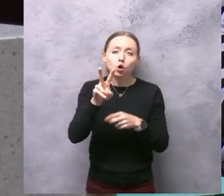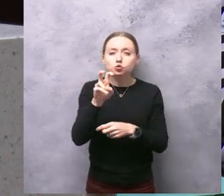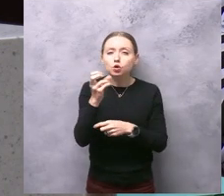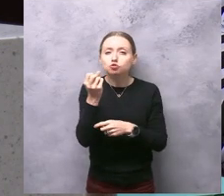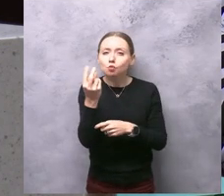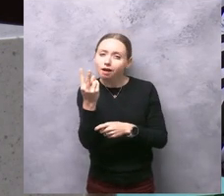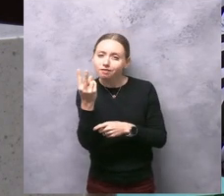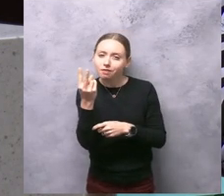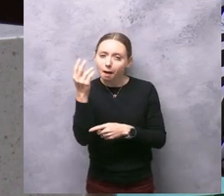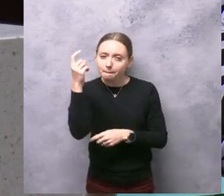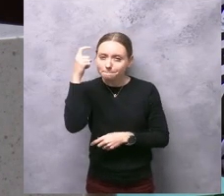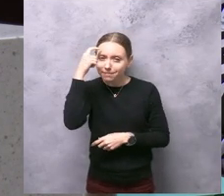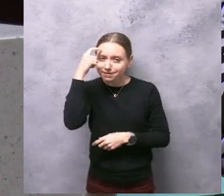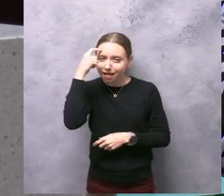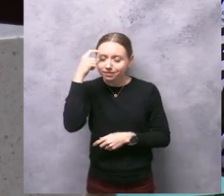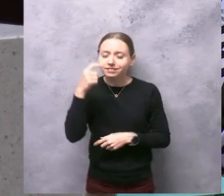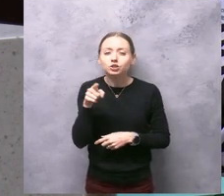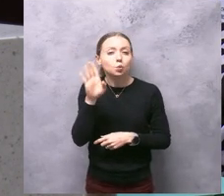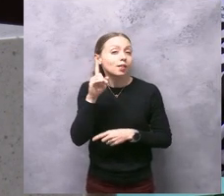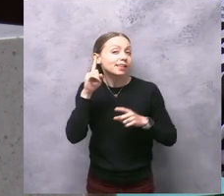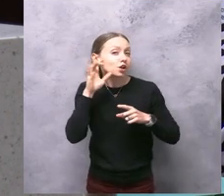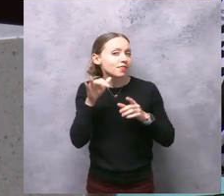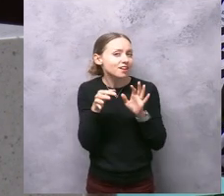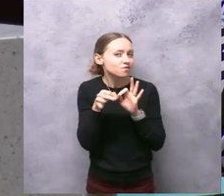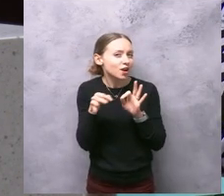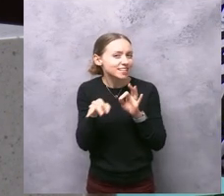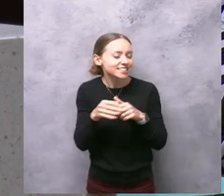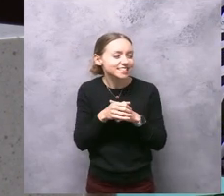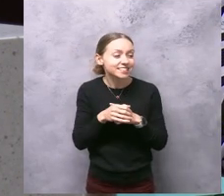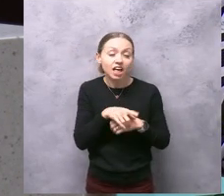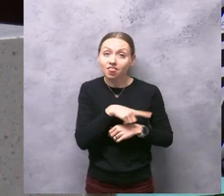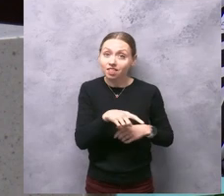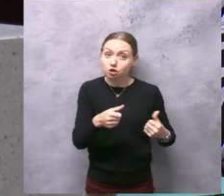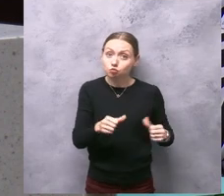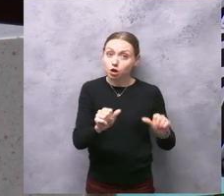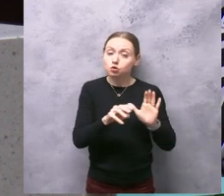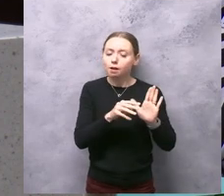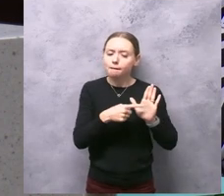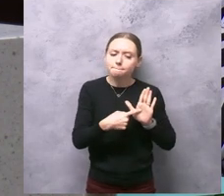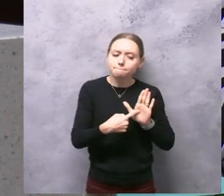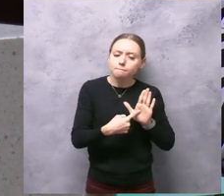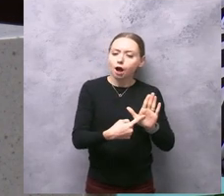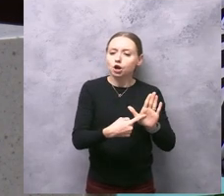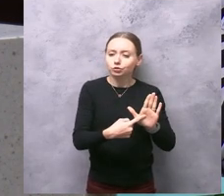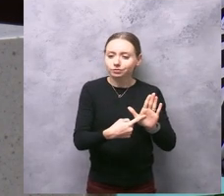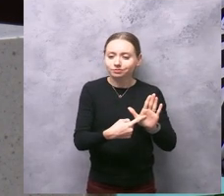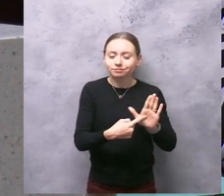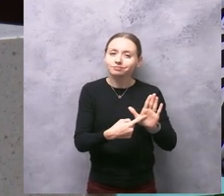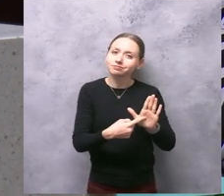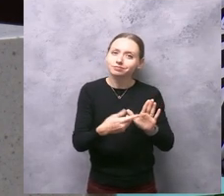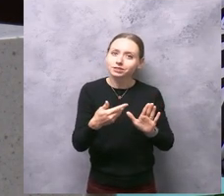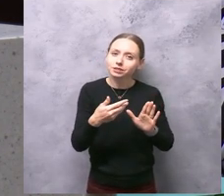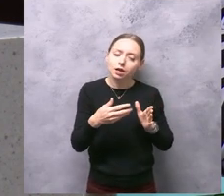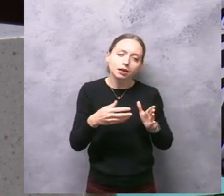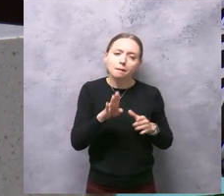that throughout the district. They try to model and be better, and they